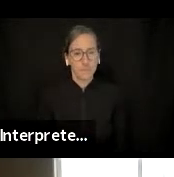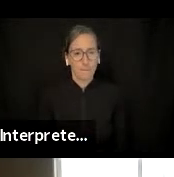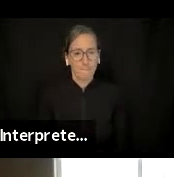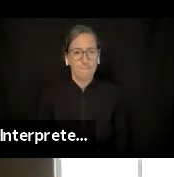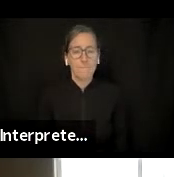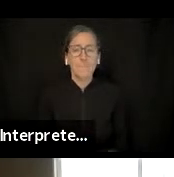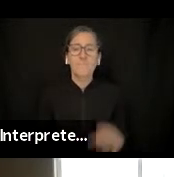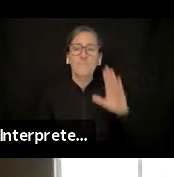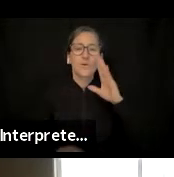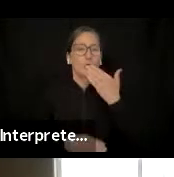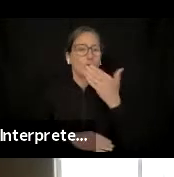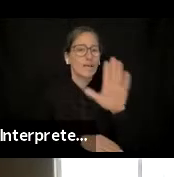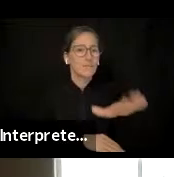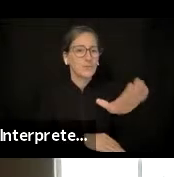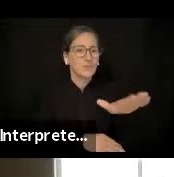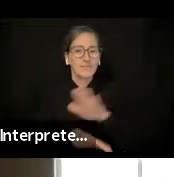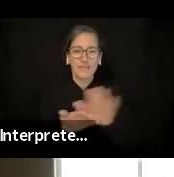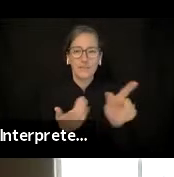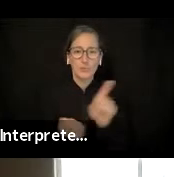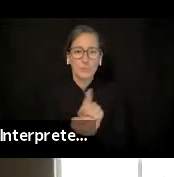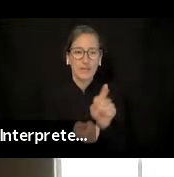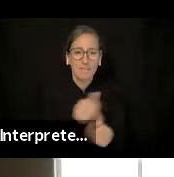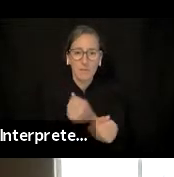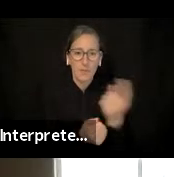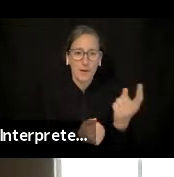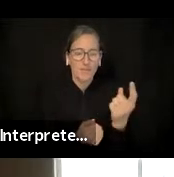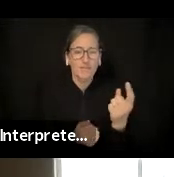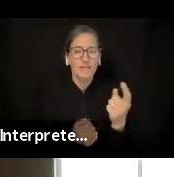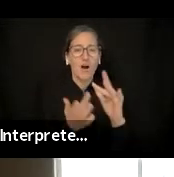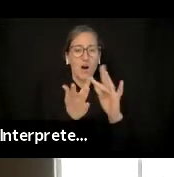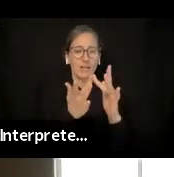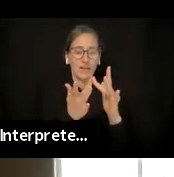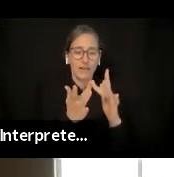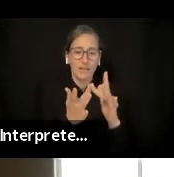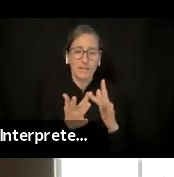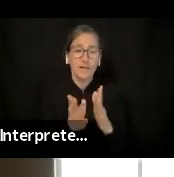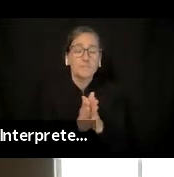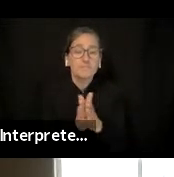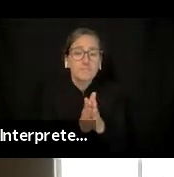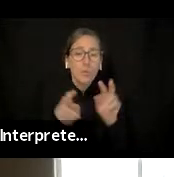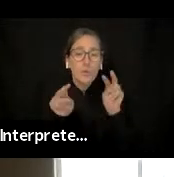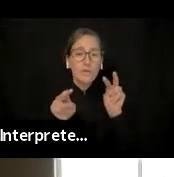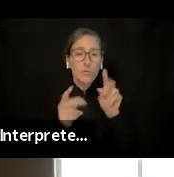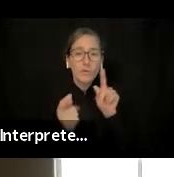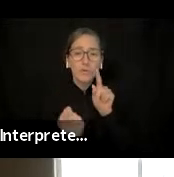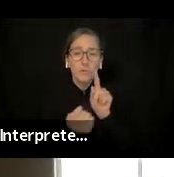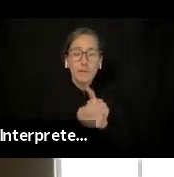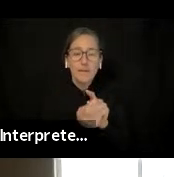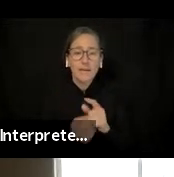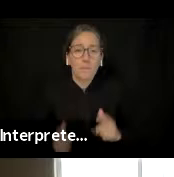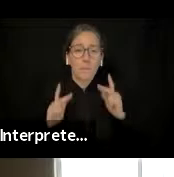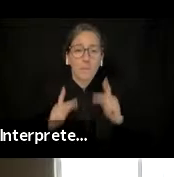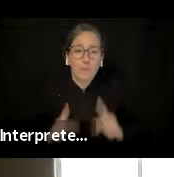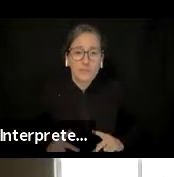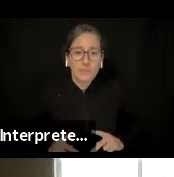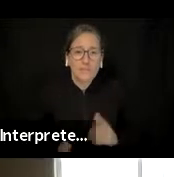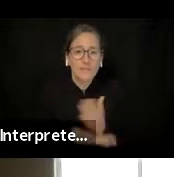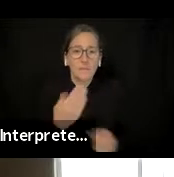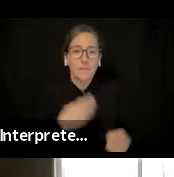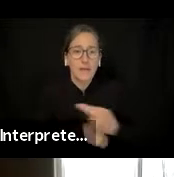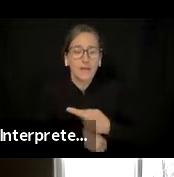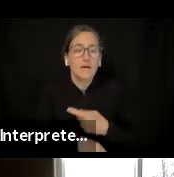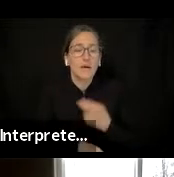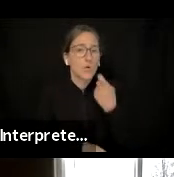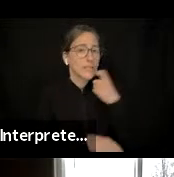Good afternoon. It's nice to meet everyone virtually. I can't wait for us to meet in person someday soon. I am a recent